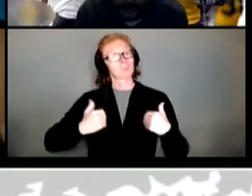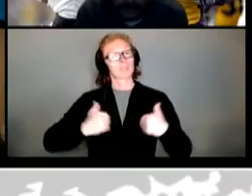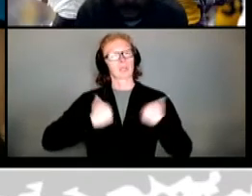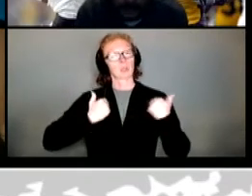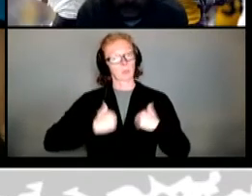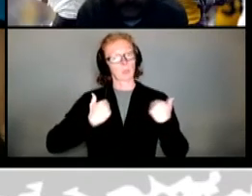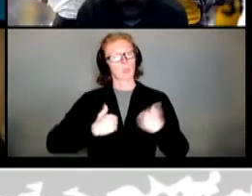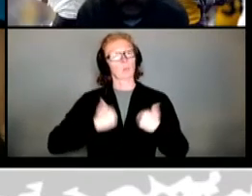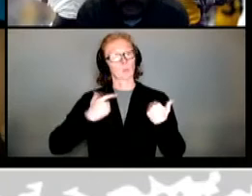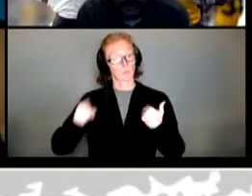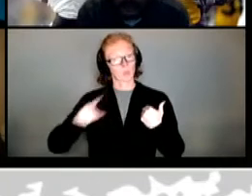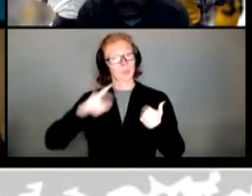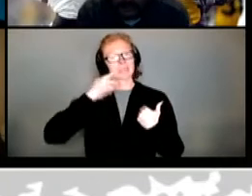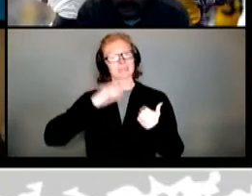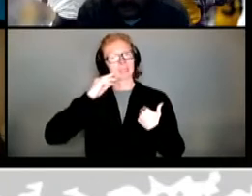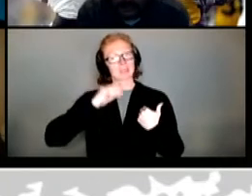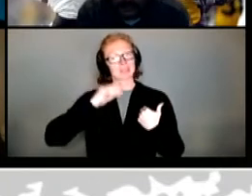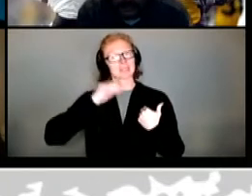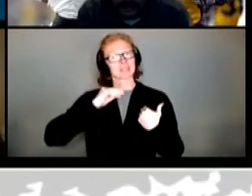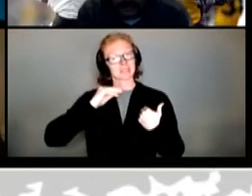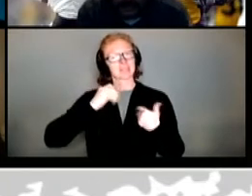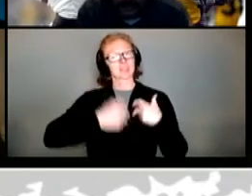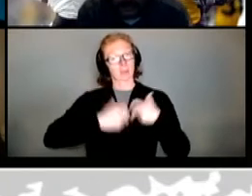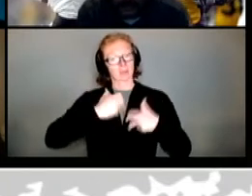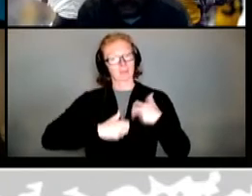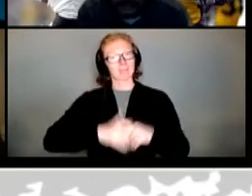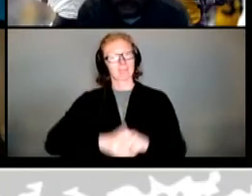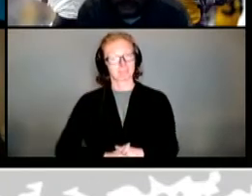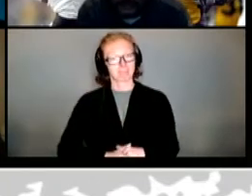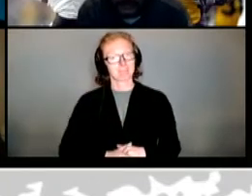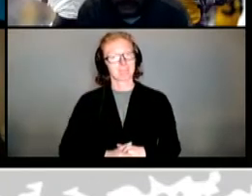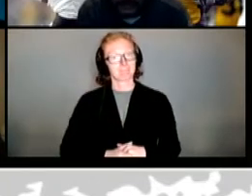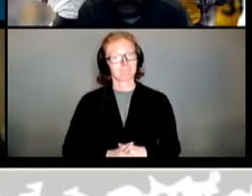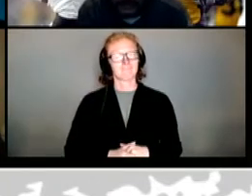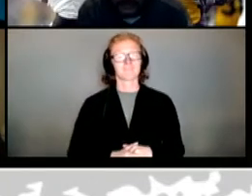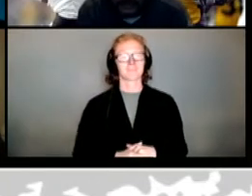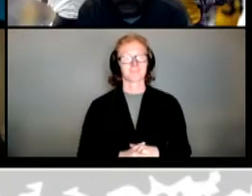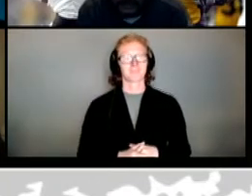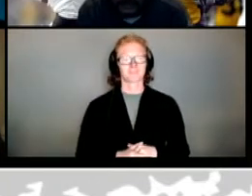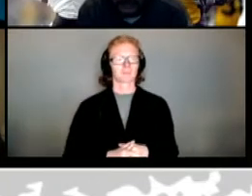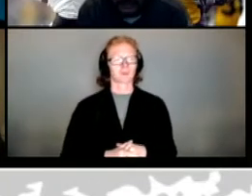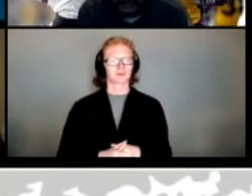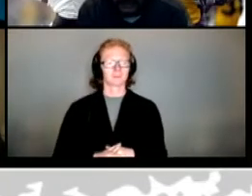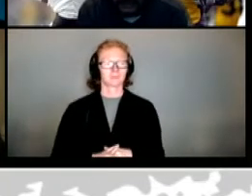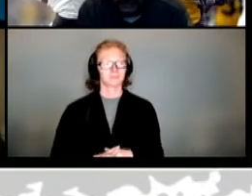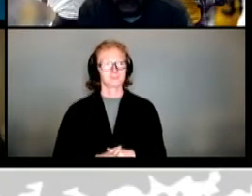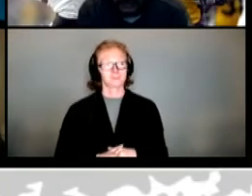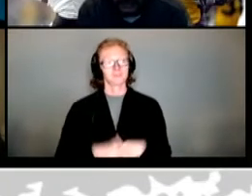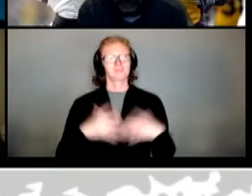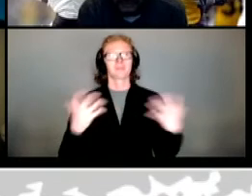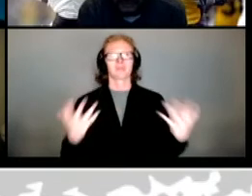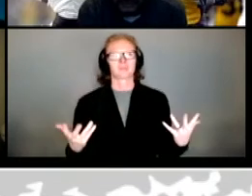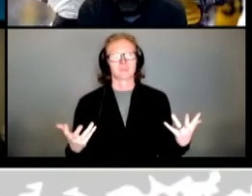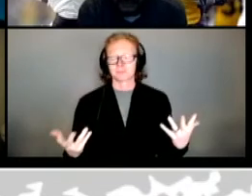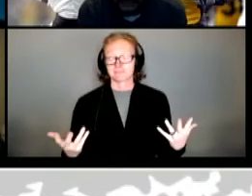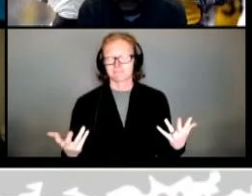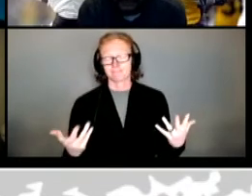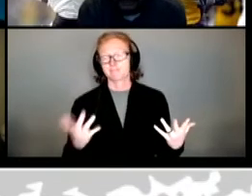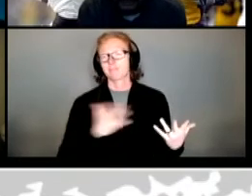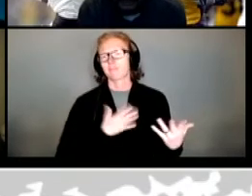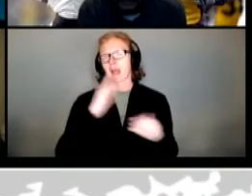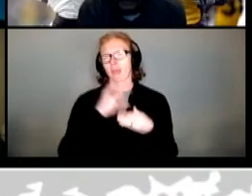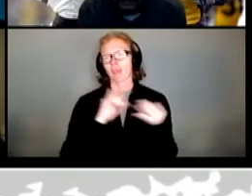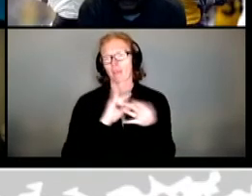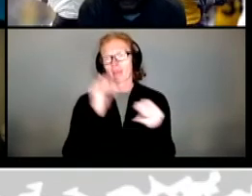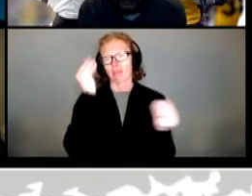are experiencing problems right now. So it's just a few thoughts